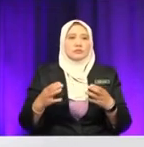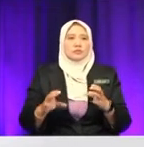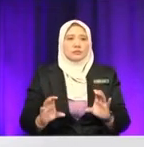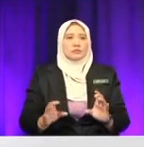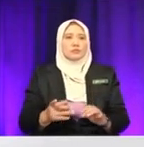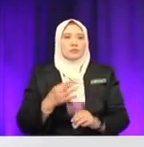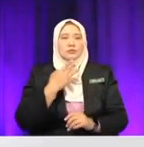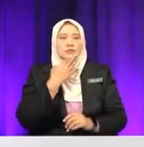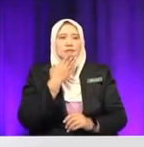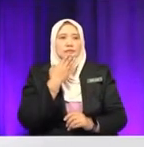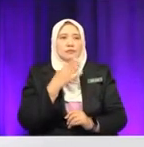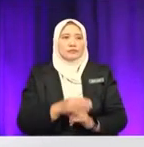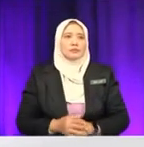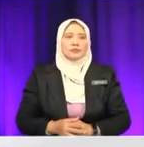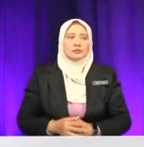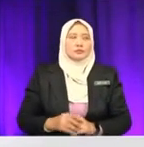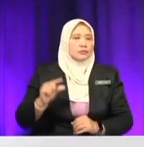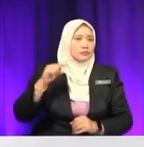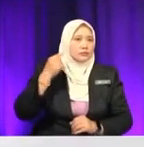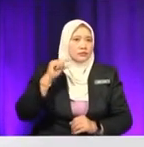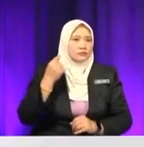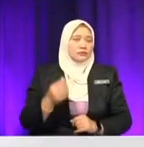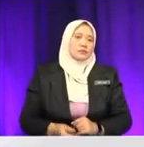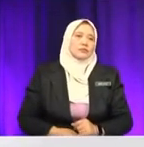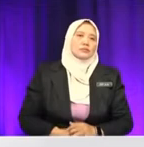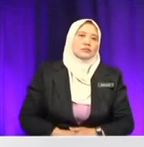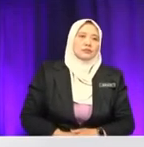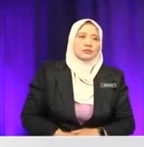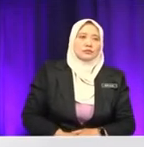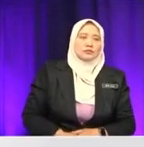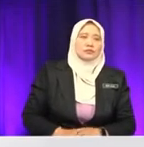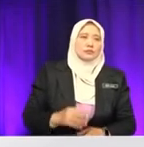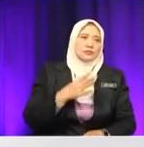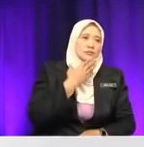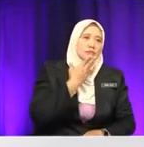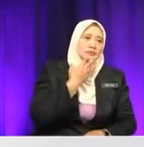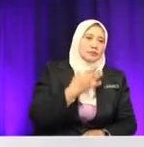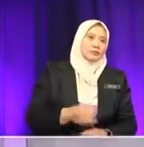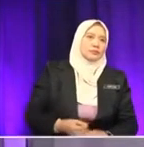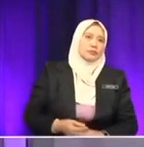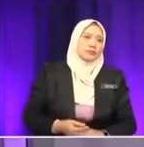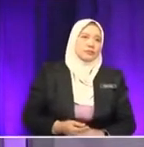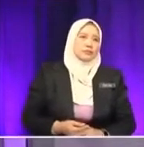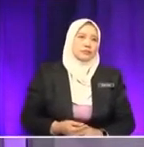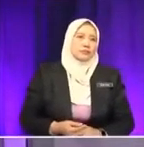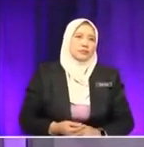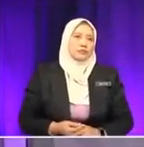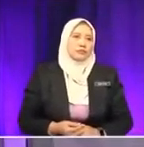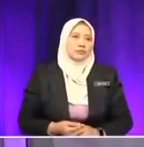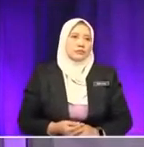Ideal? I choose green color. Okay, green it is. So, what is your VA,